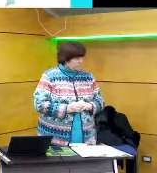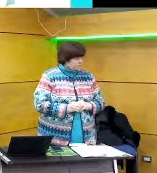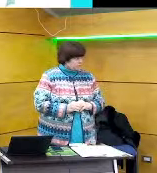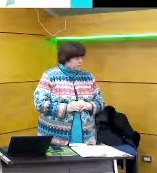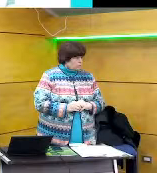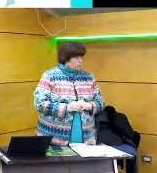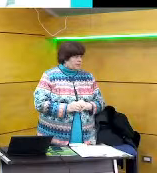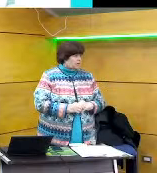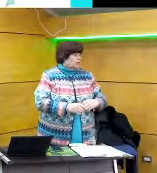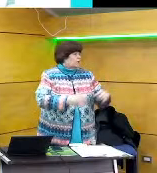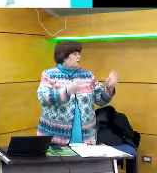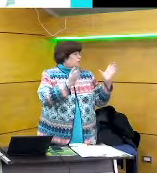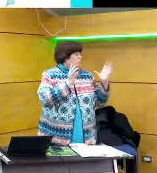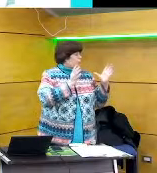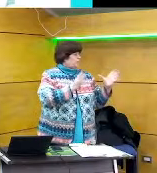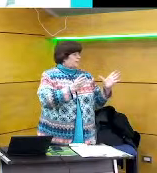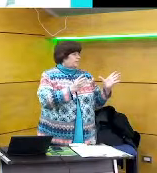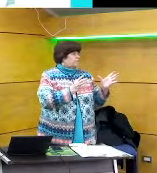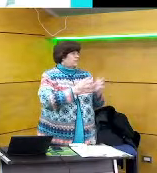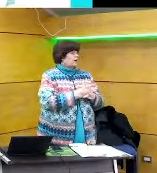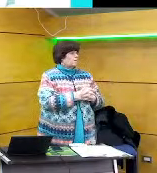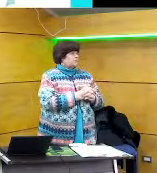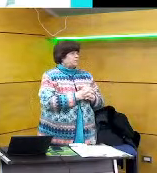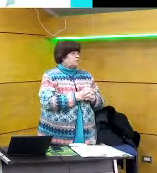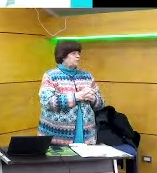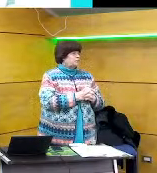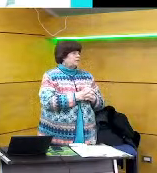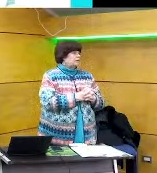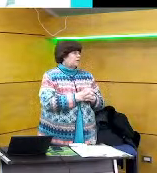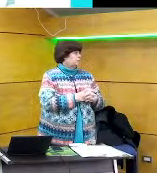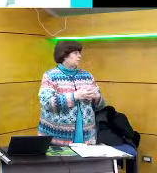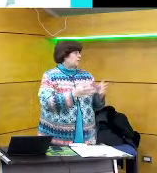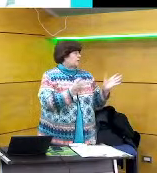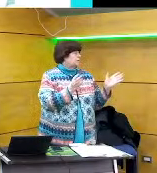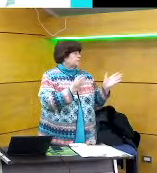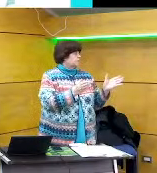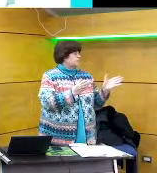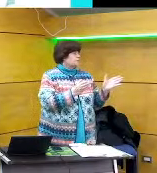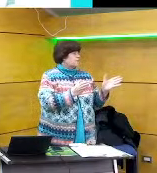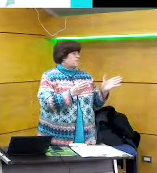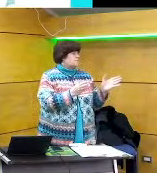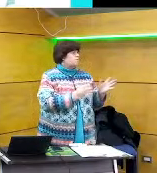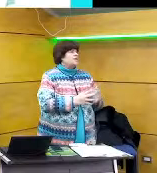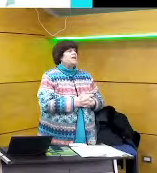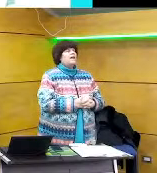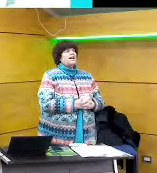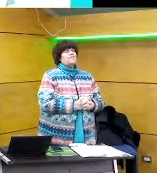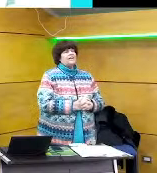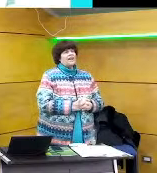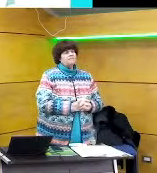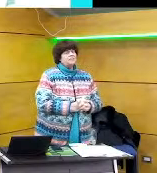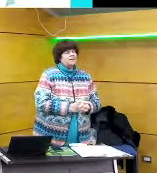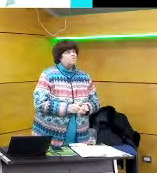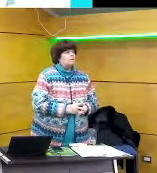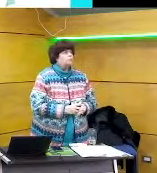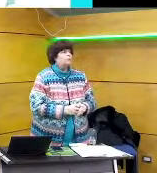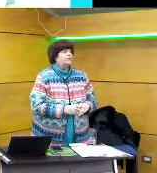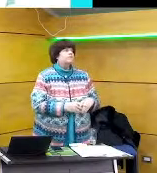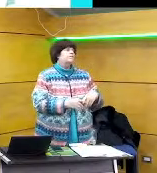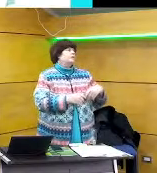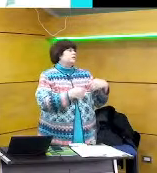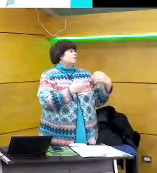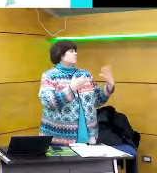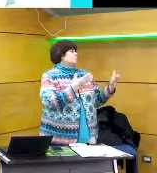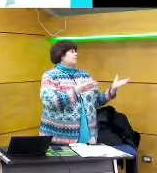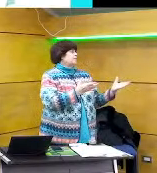writing, where we give a competition under a certain theme, and they have to come up